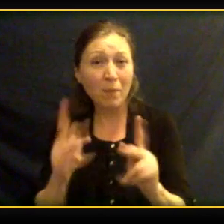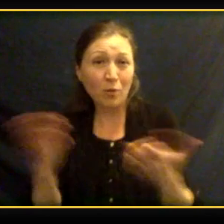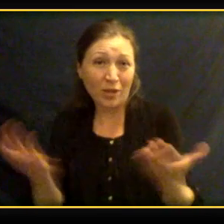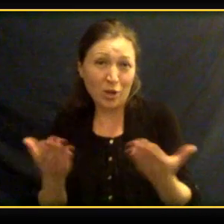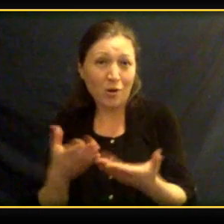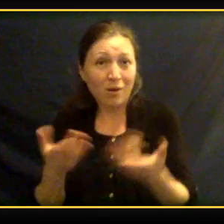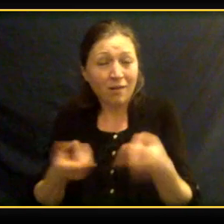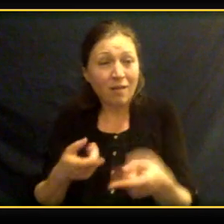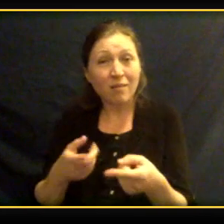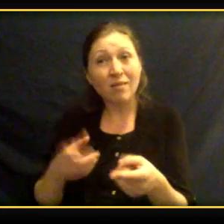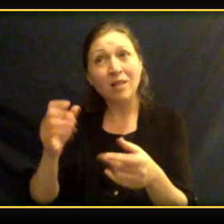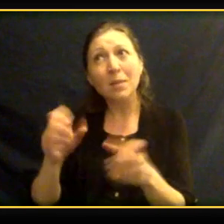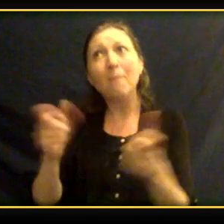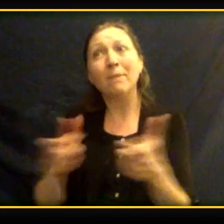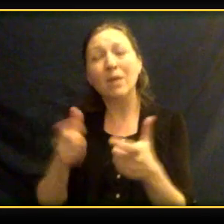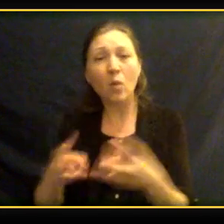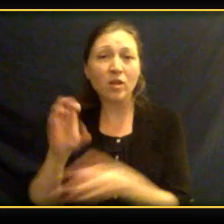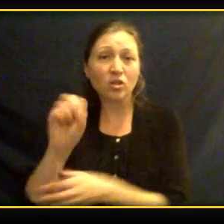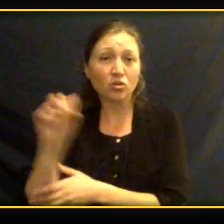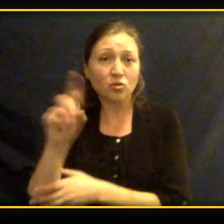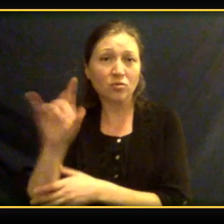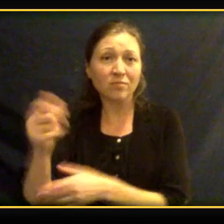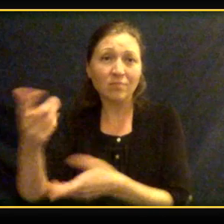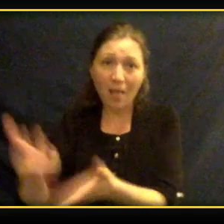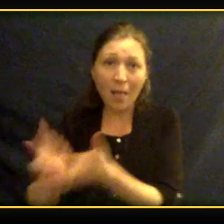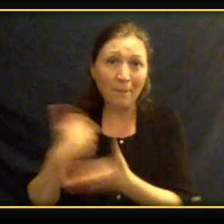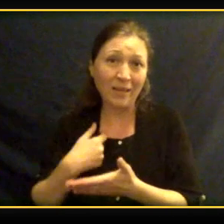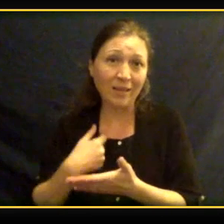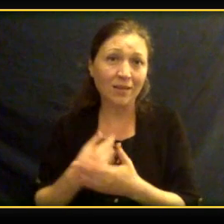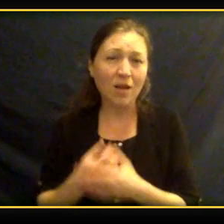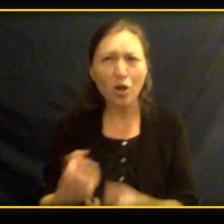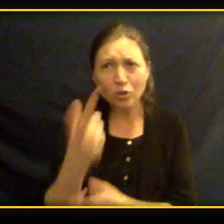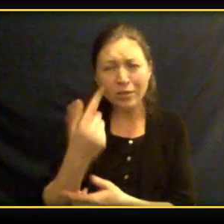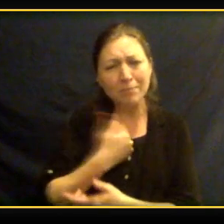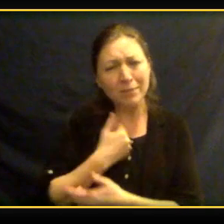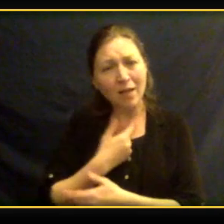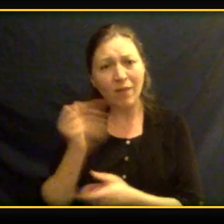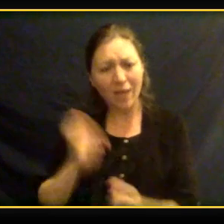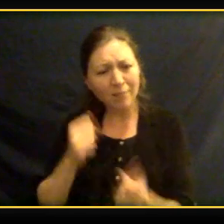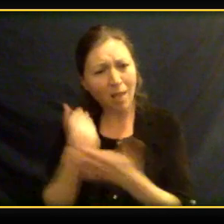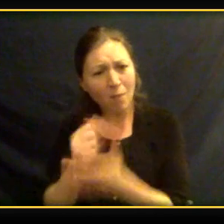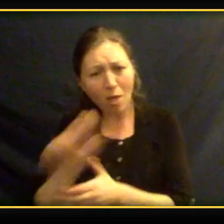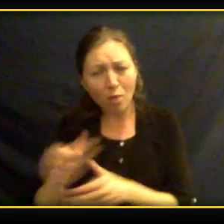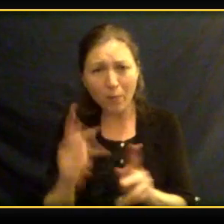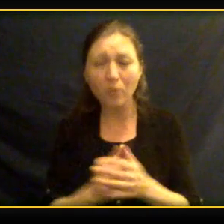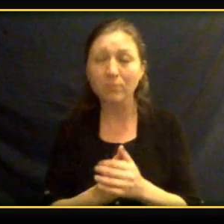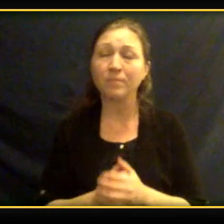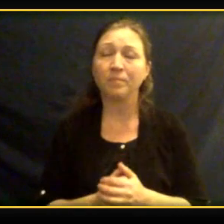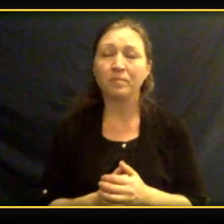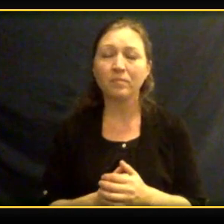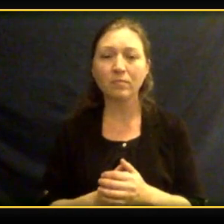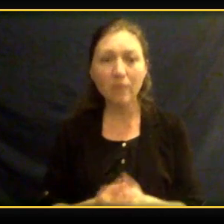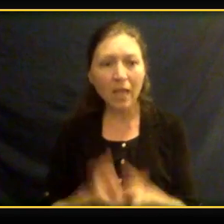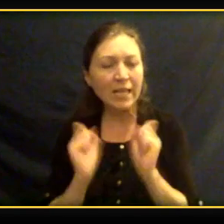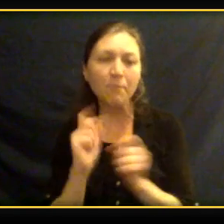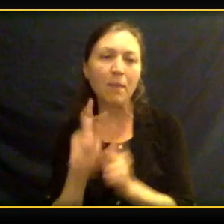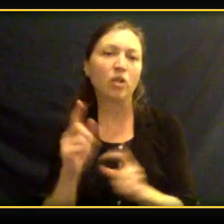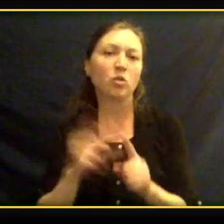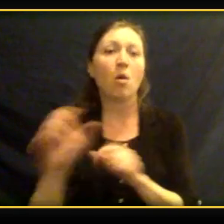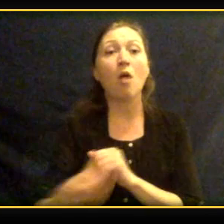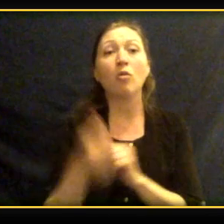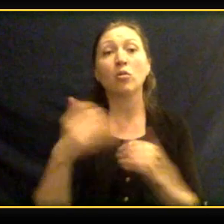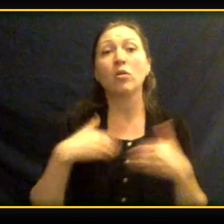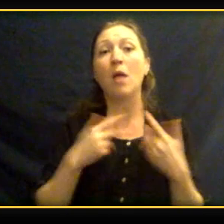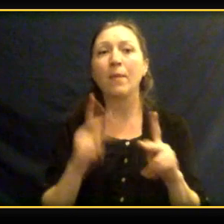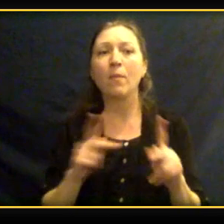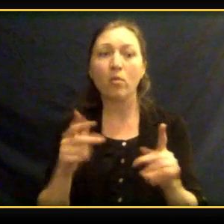me. And I thought maybe I can get a job where I can give back to other young people who are being abused and protect them. Most